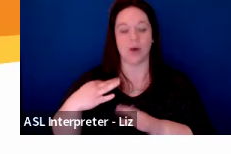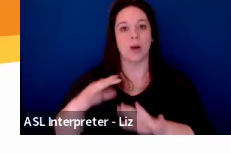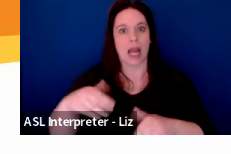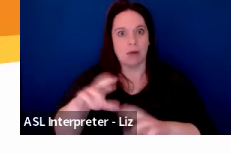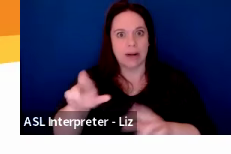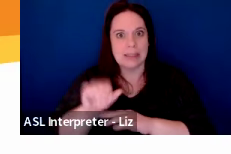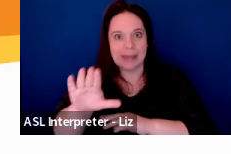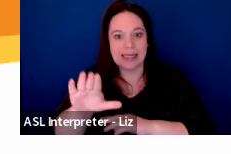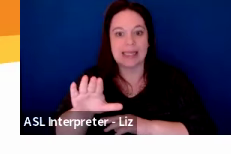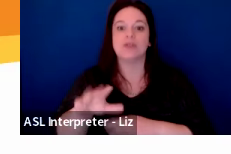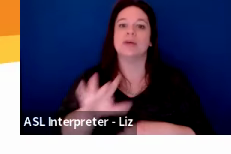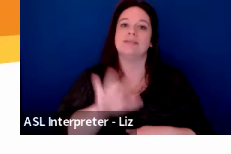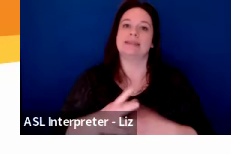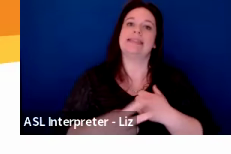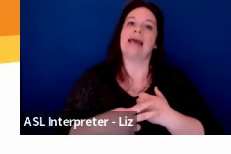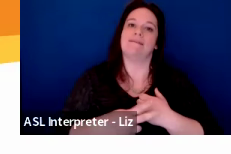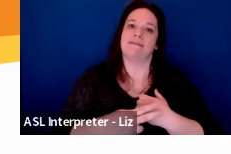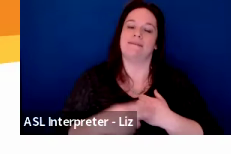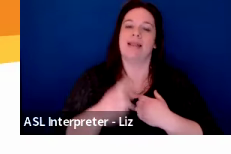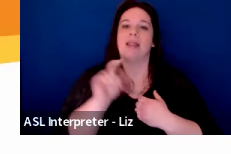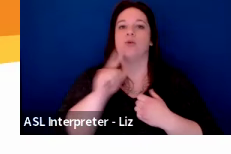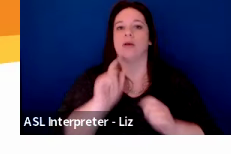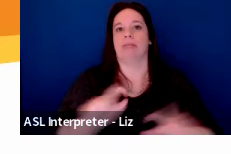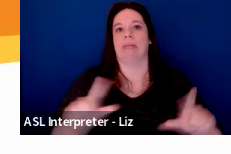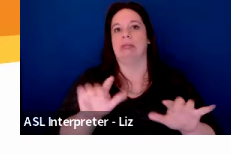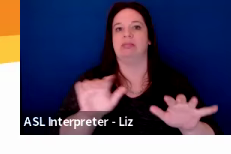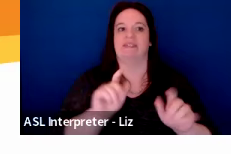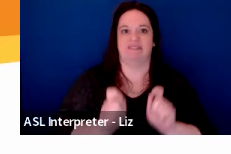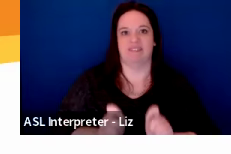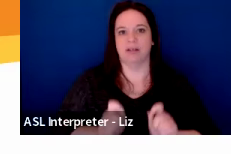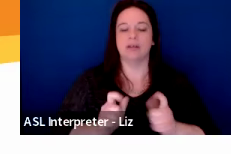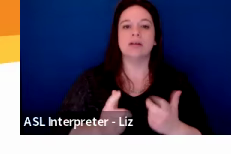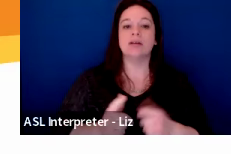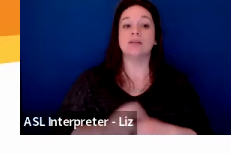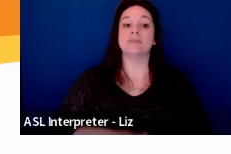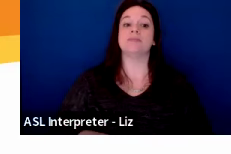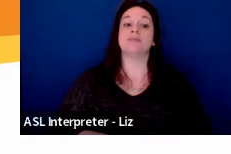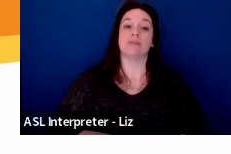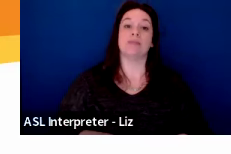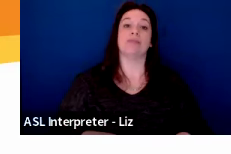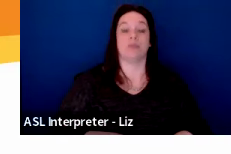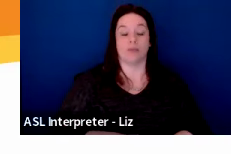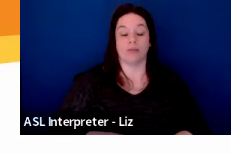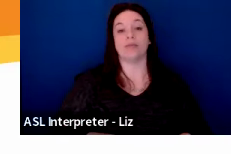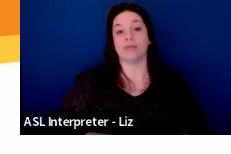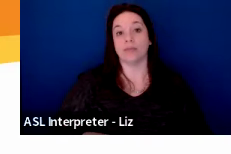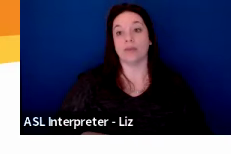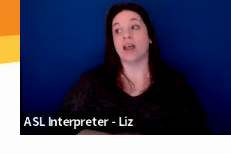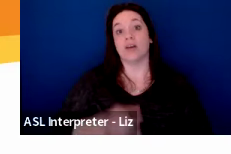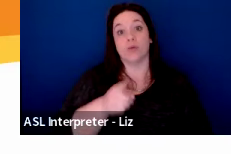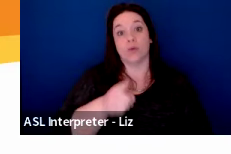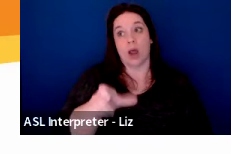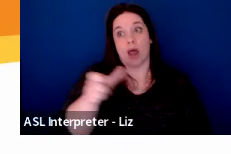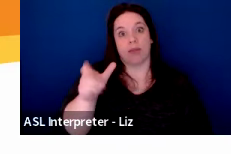it, just, save the application, you can go back to it. There's also a feature on the top of the application if you're collaborating with someone else